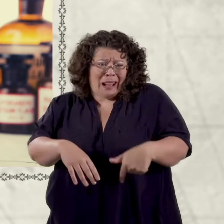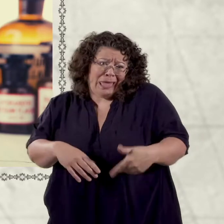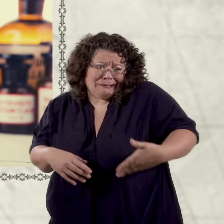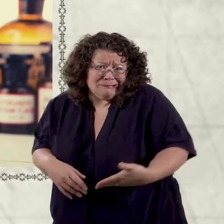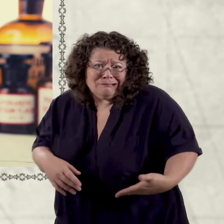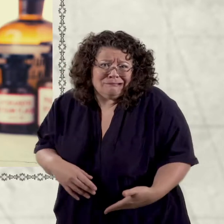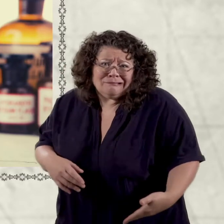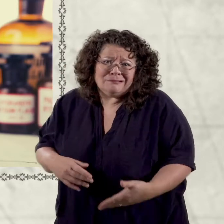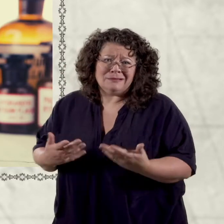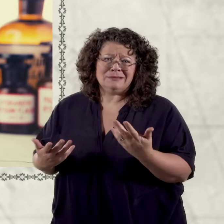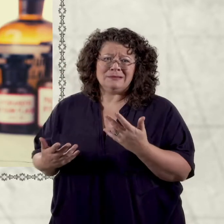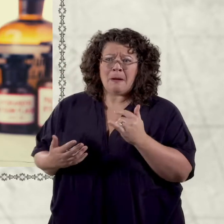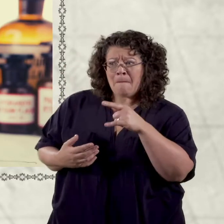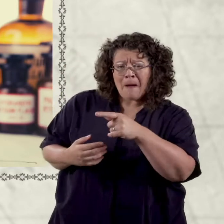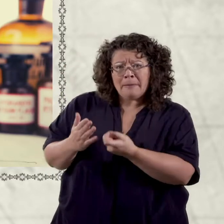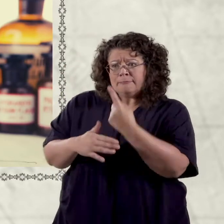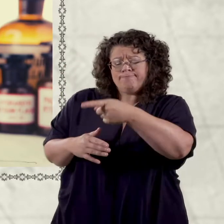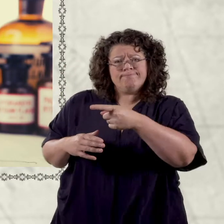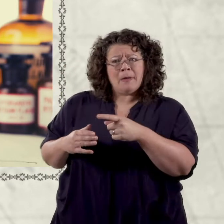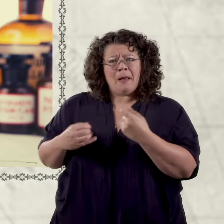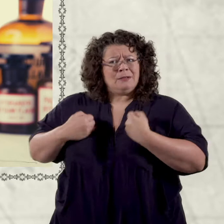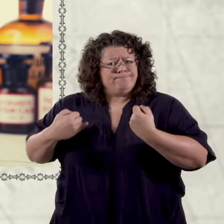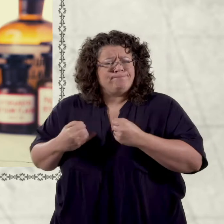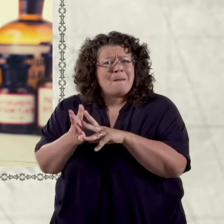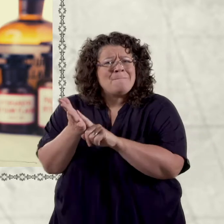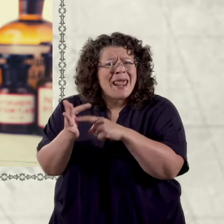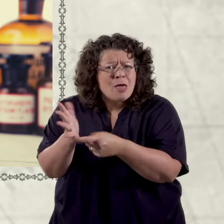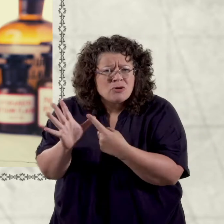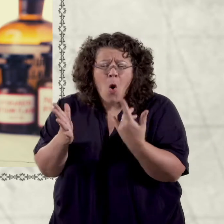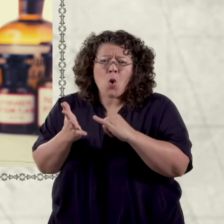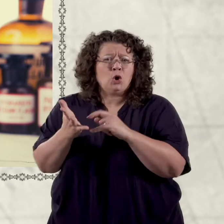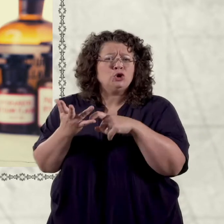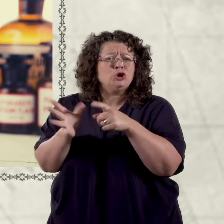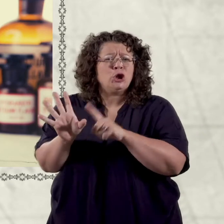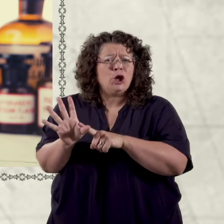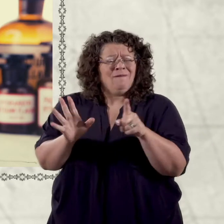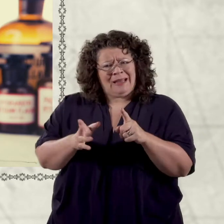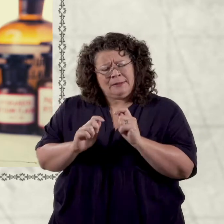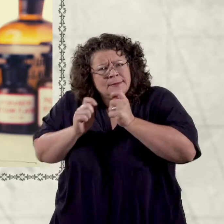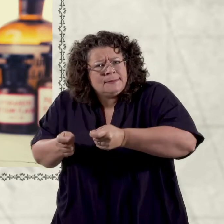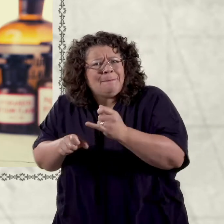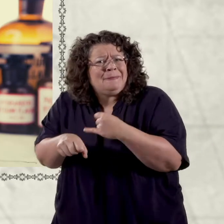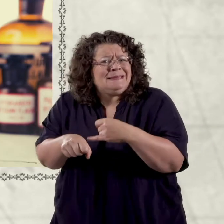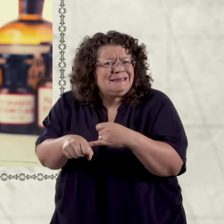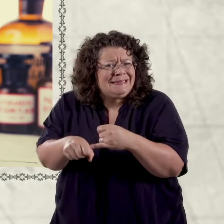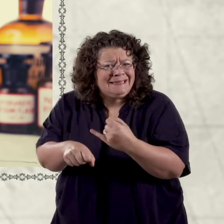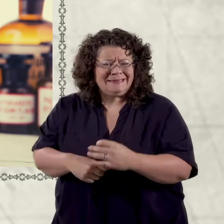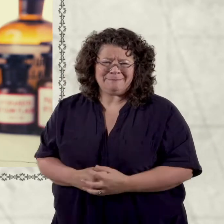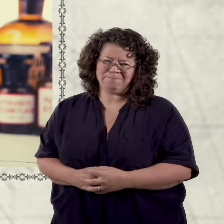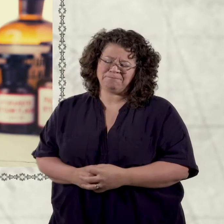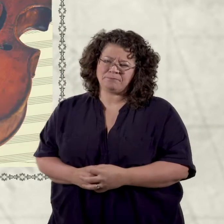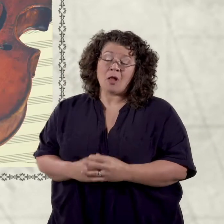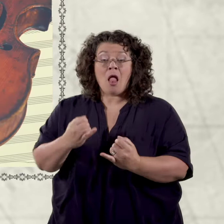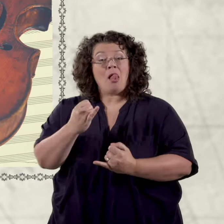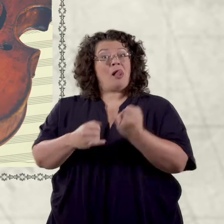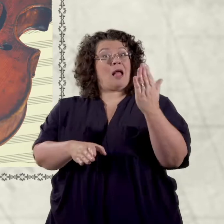legs. He would also have to give medicine out if any of the pirates would catch malaria or scurvy. Oh. And